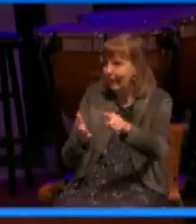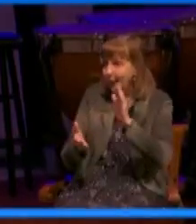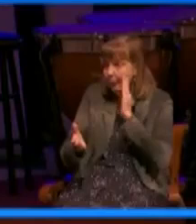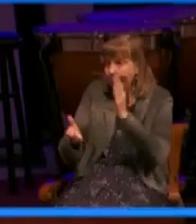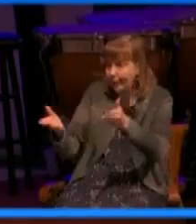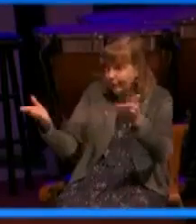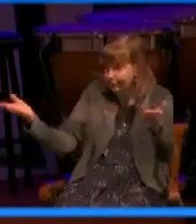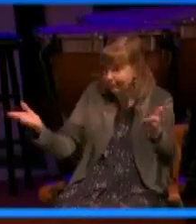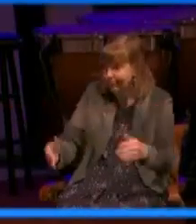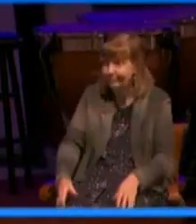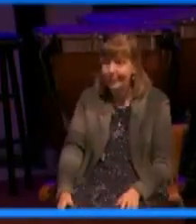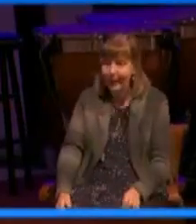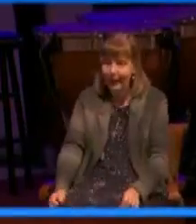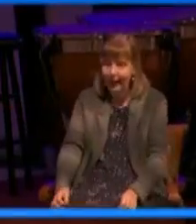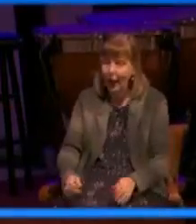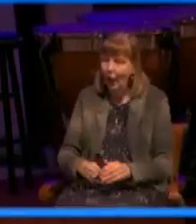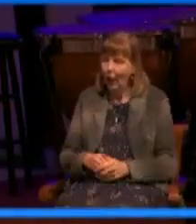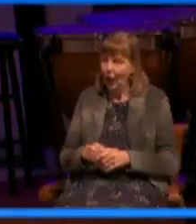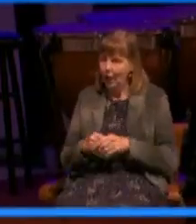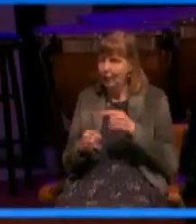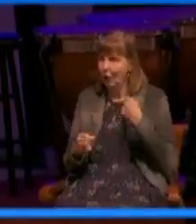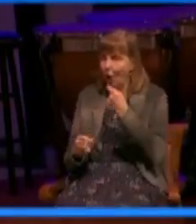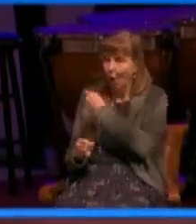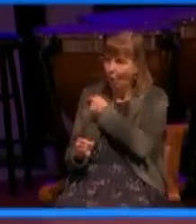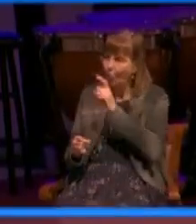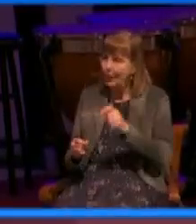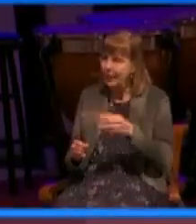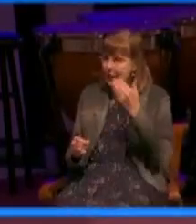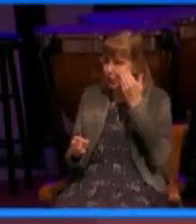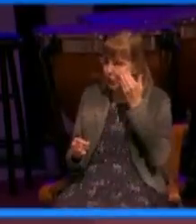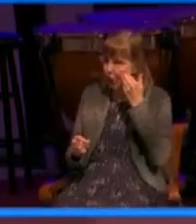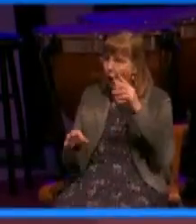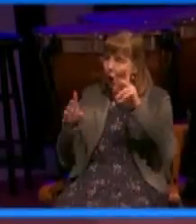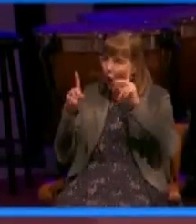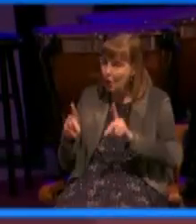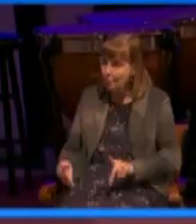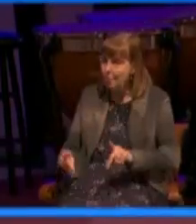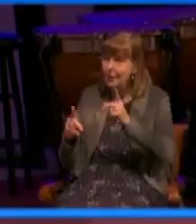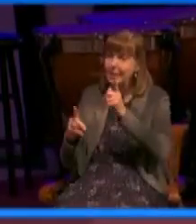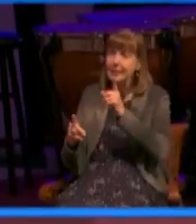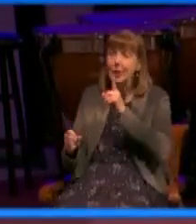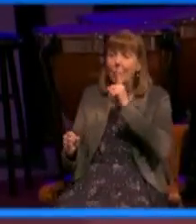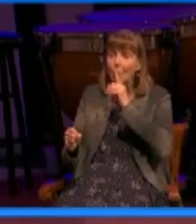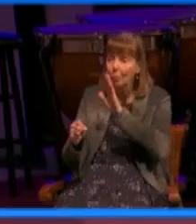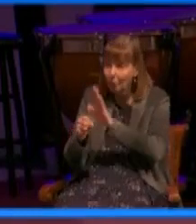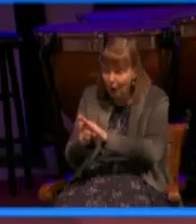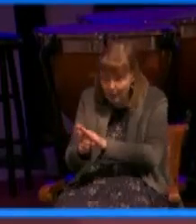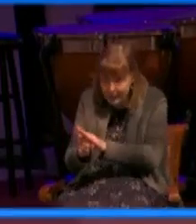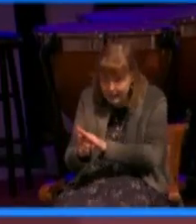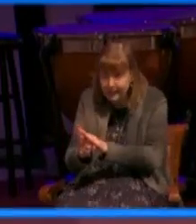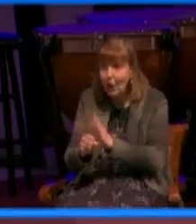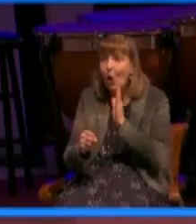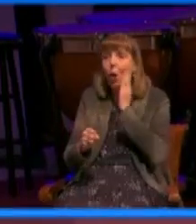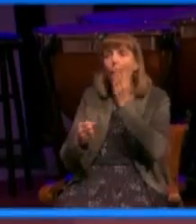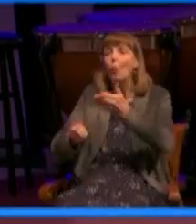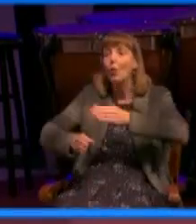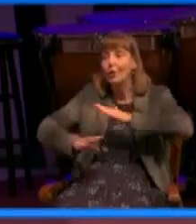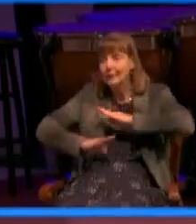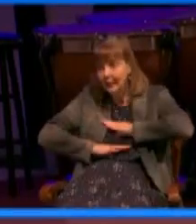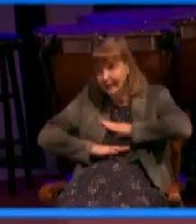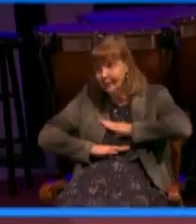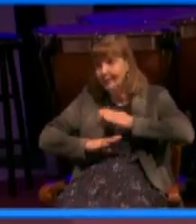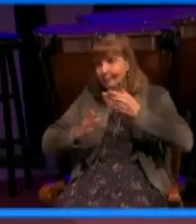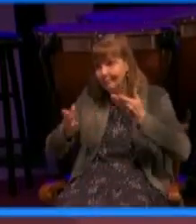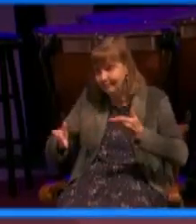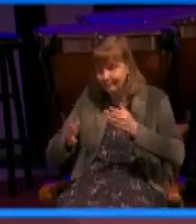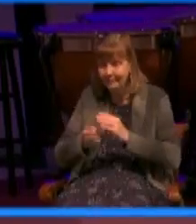giving the promise will fulfill the promise. Look with me at the first verse. This is important for